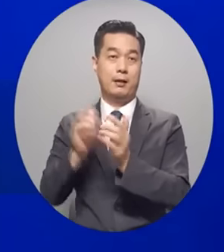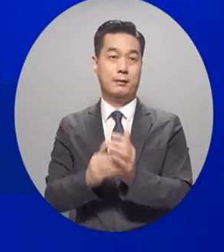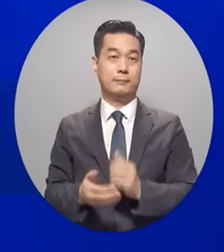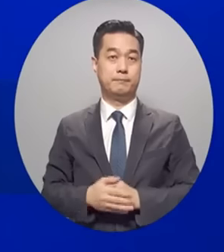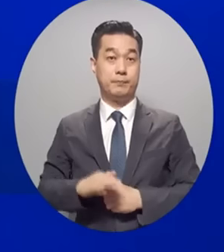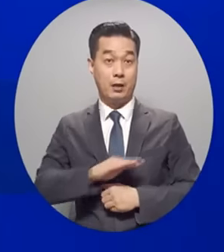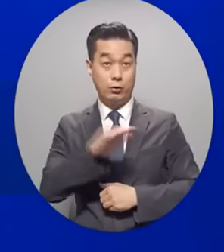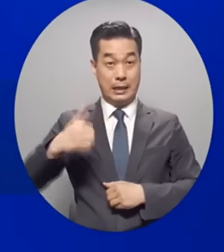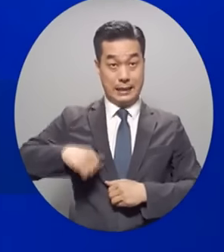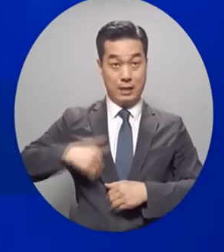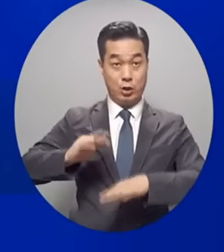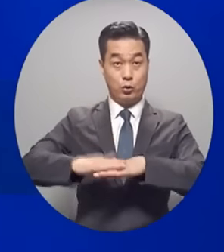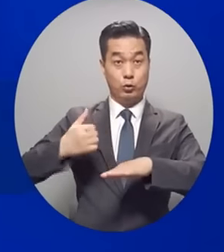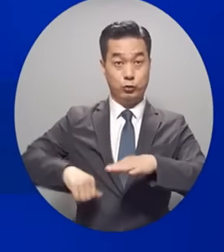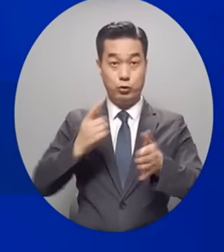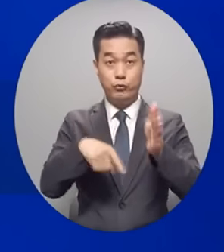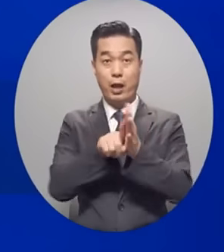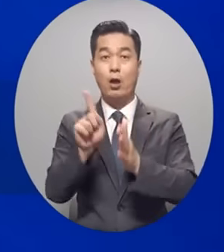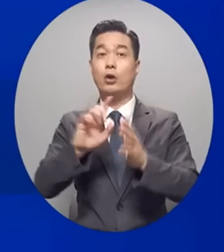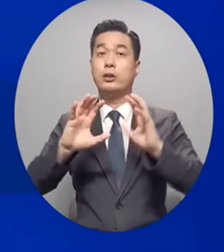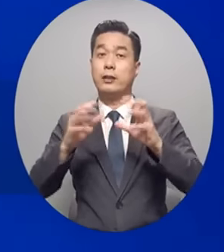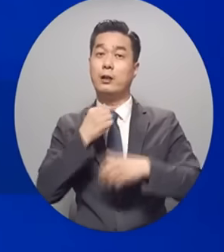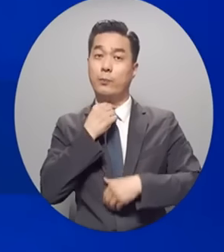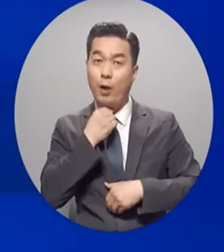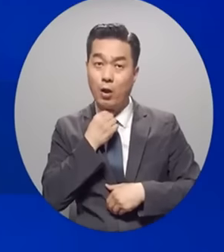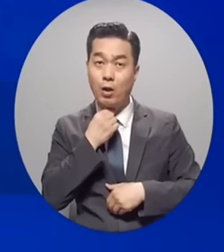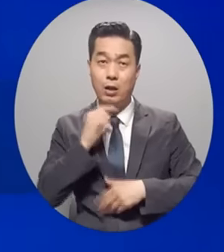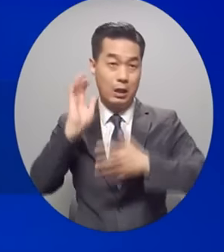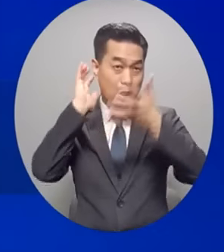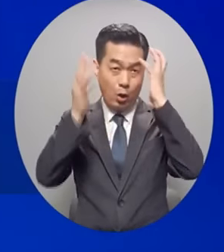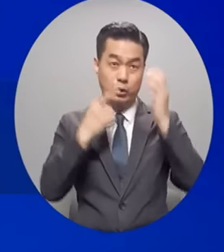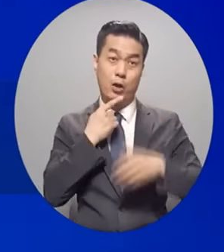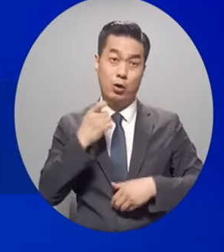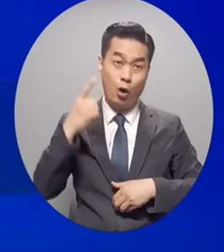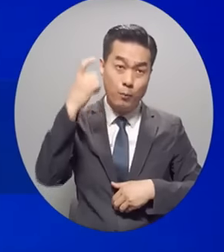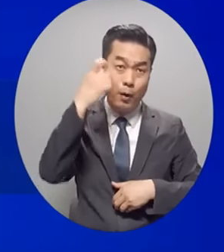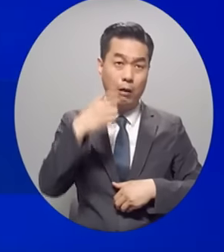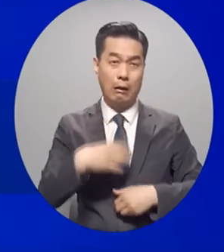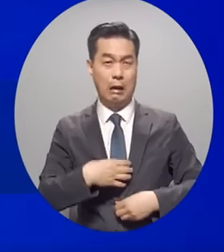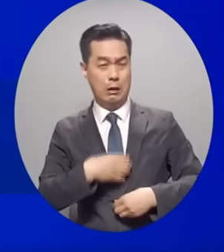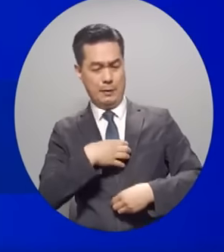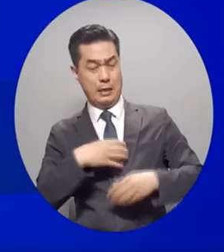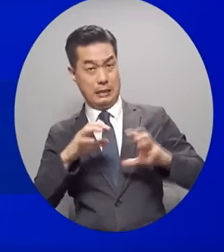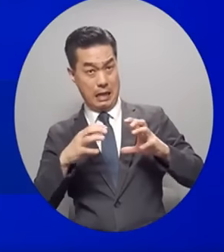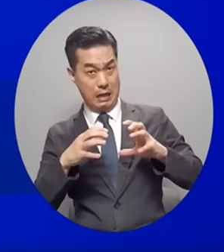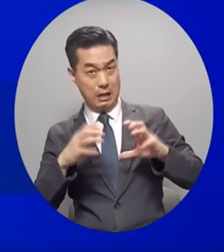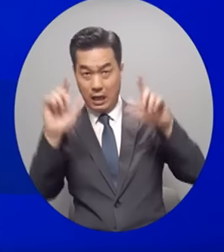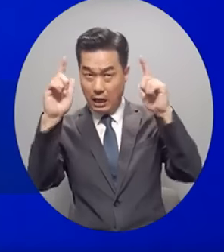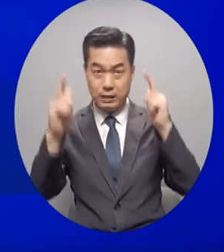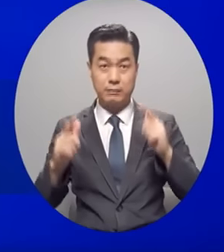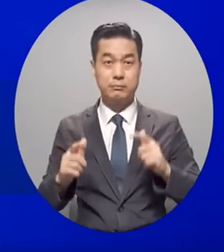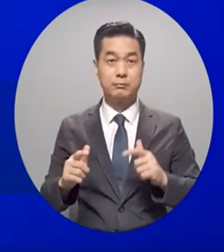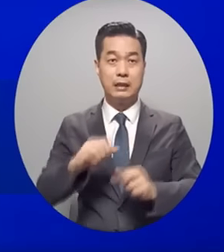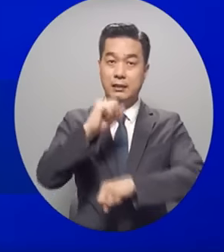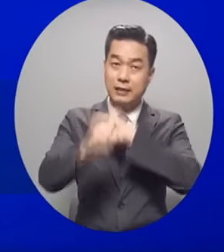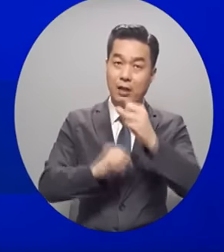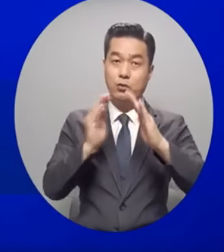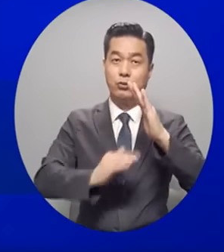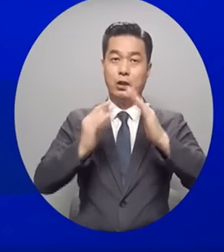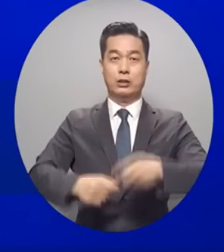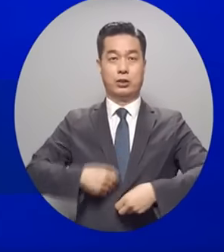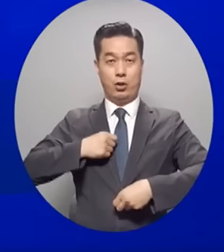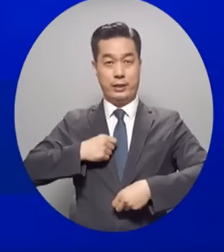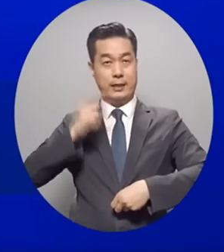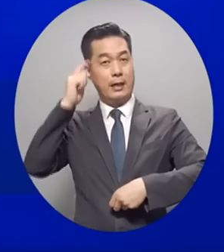kind of country do we want for our children and our grandchildren? A country of chaos, fate, fear and hate, or a country